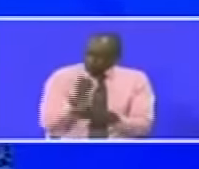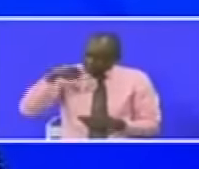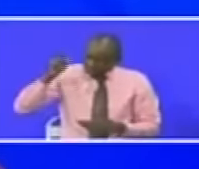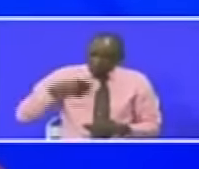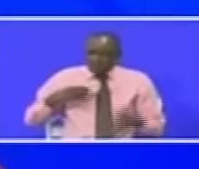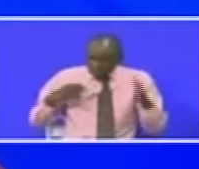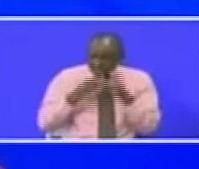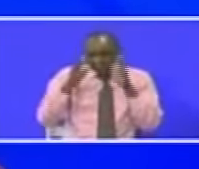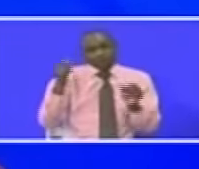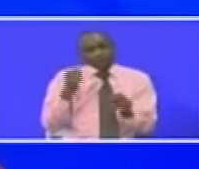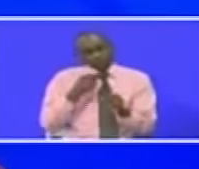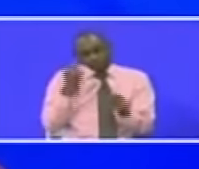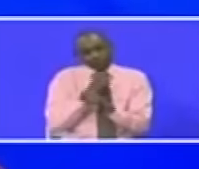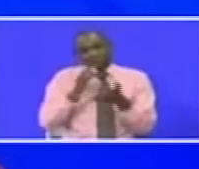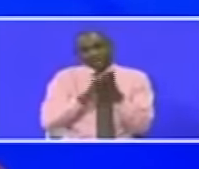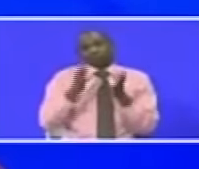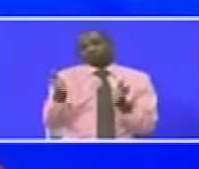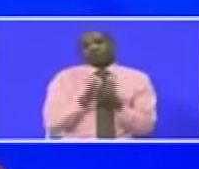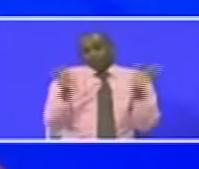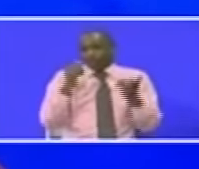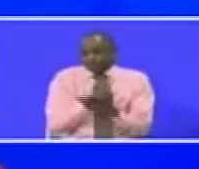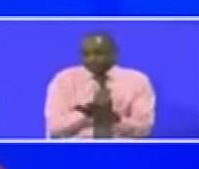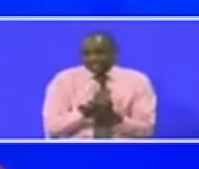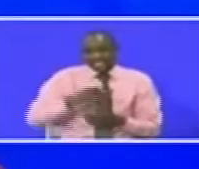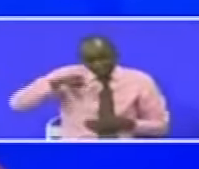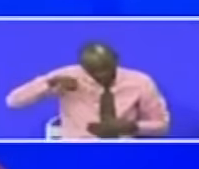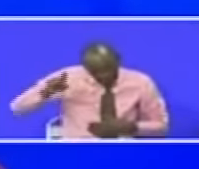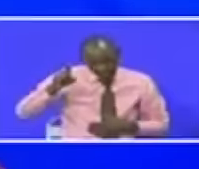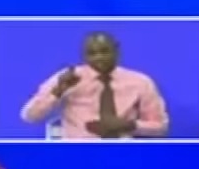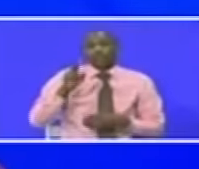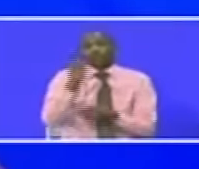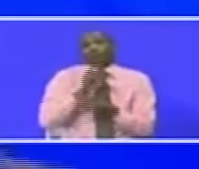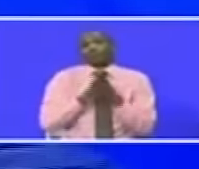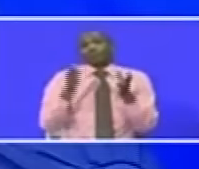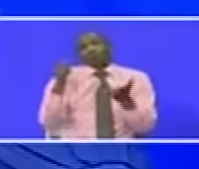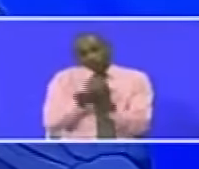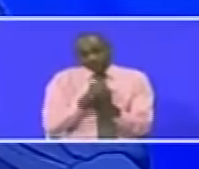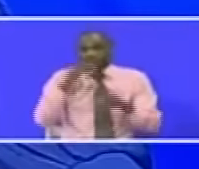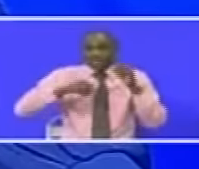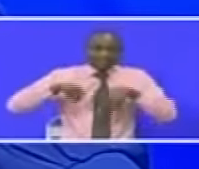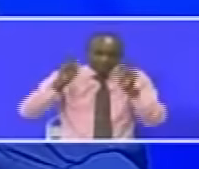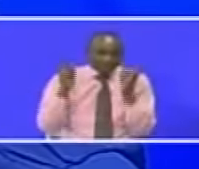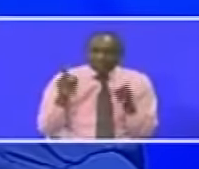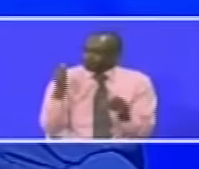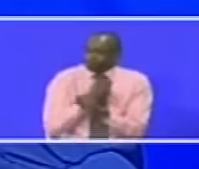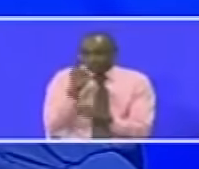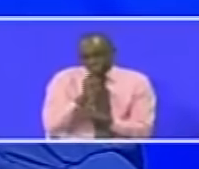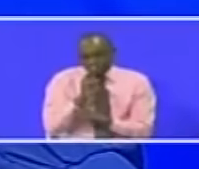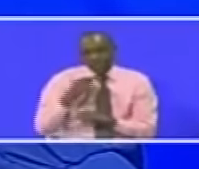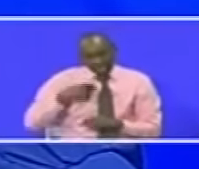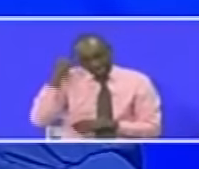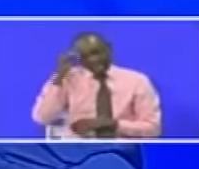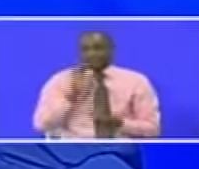from running for public office, then let it be the thieves who use public office to enrich themselves. And that is my take